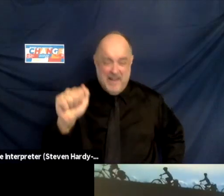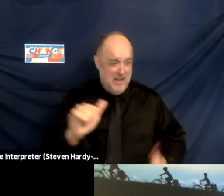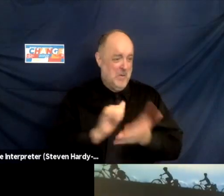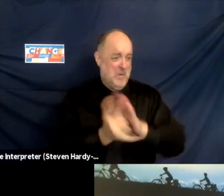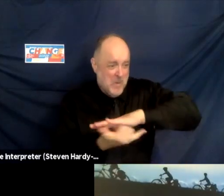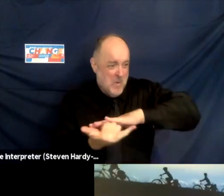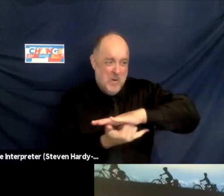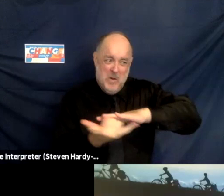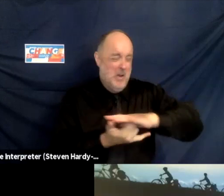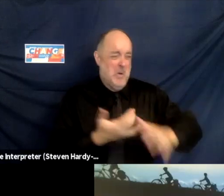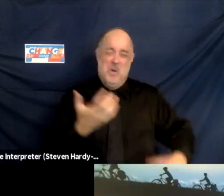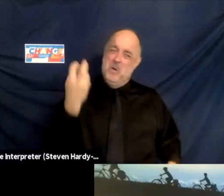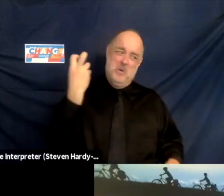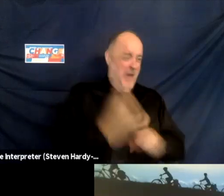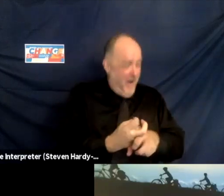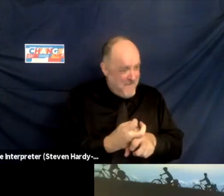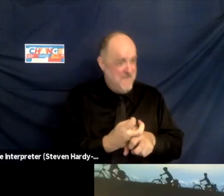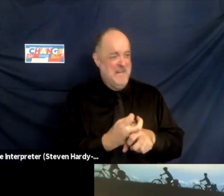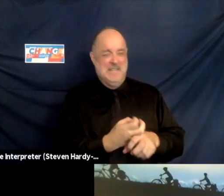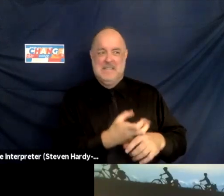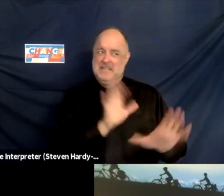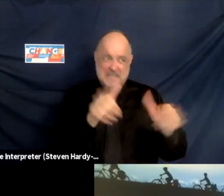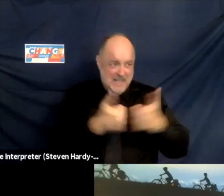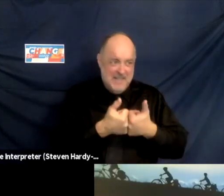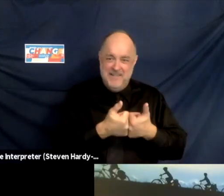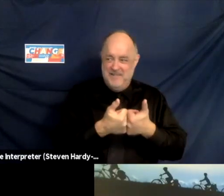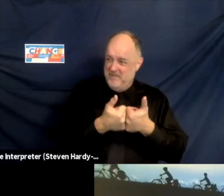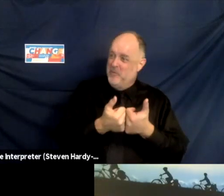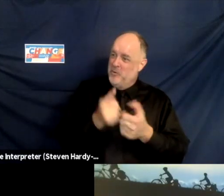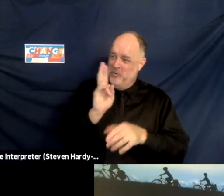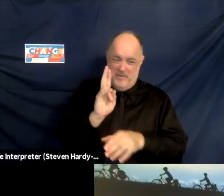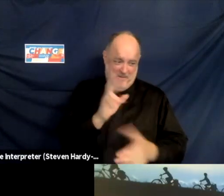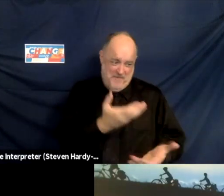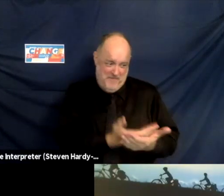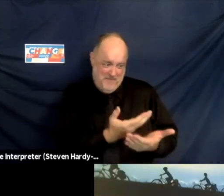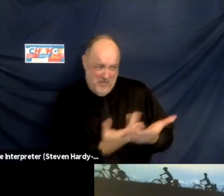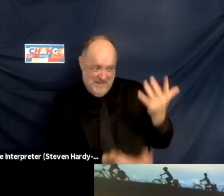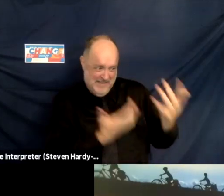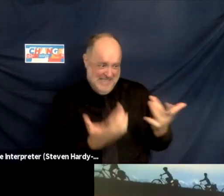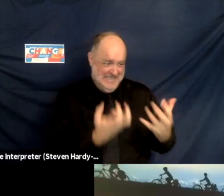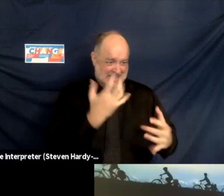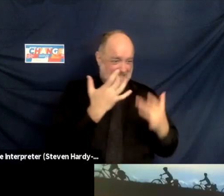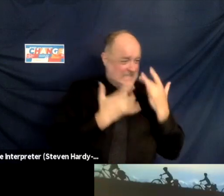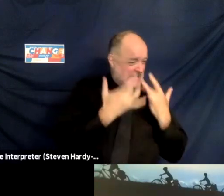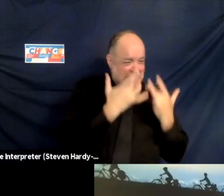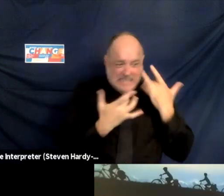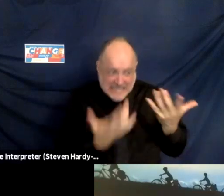strap hanger, sort of like formula, and they're not getting that revenue. But to keep that juggernaut